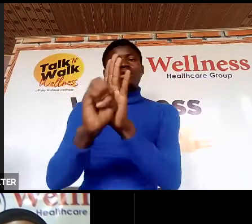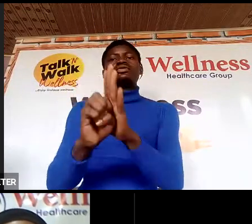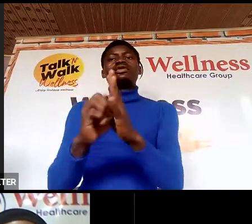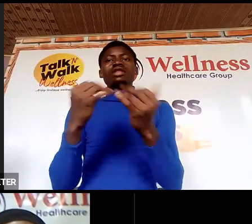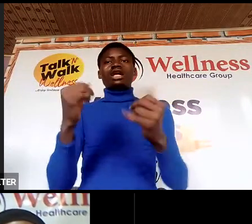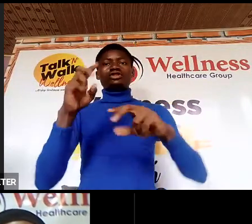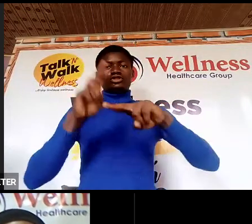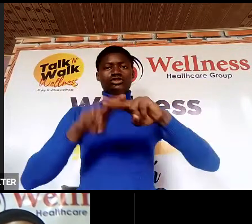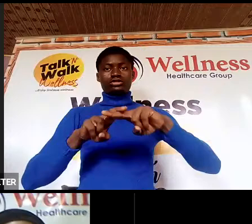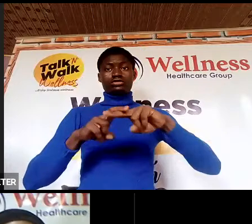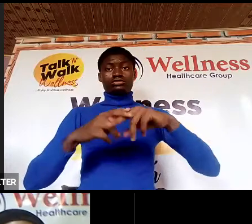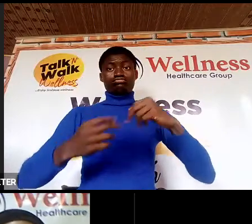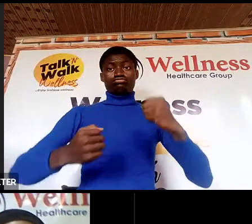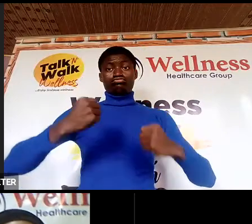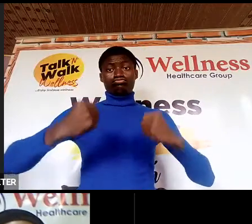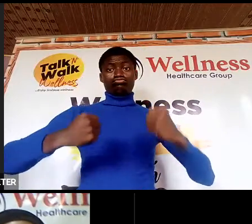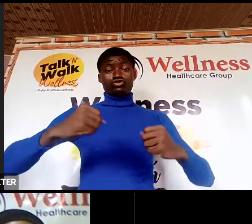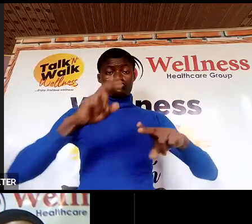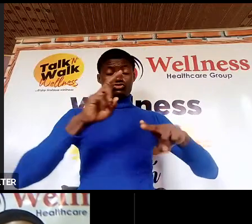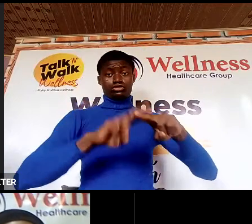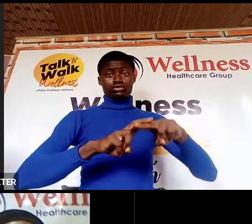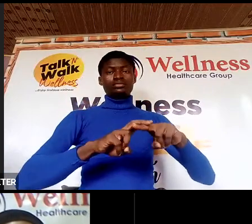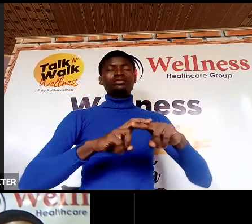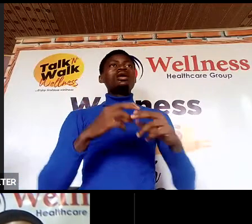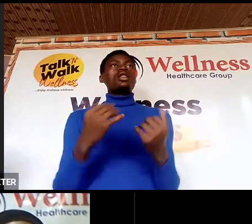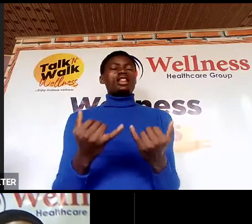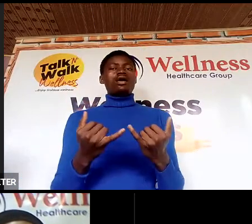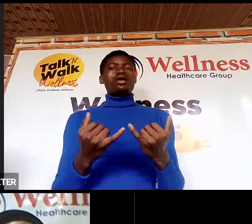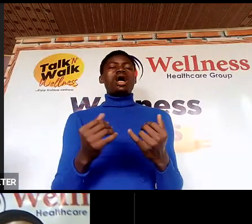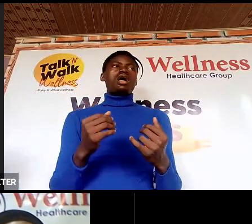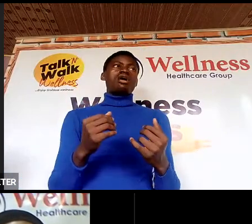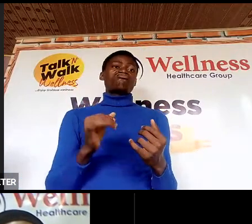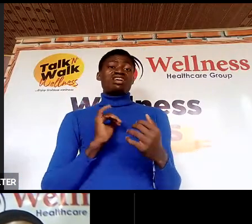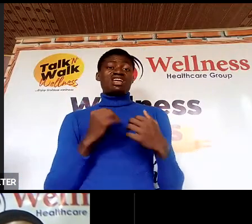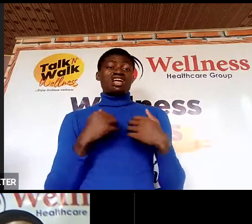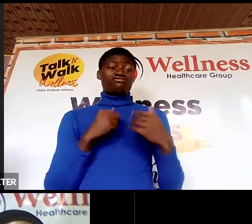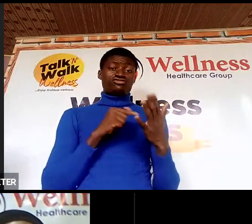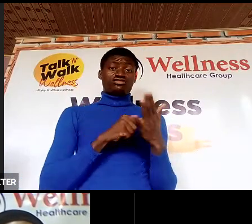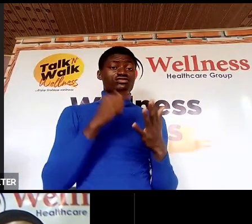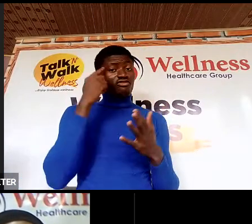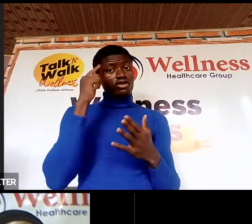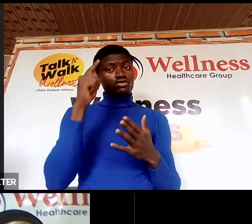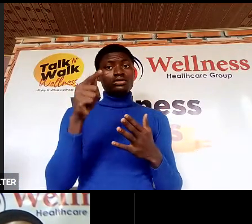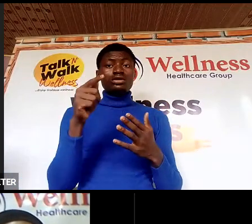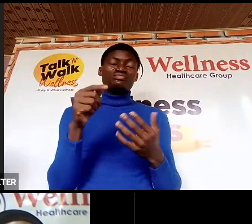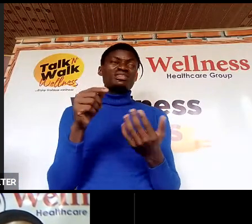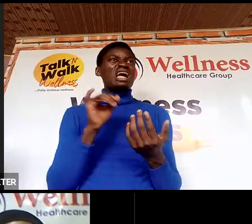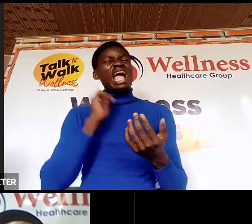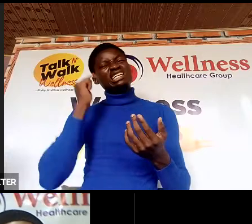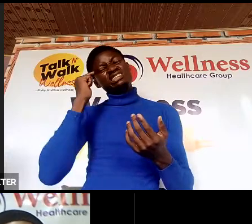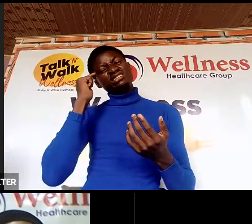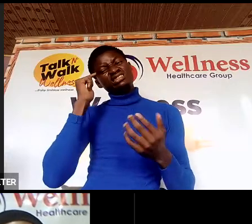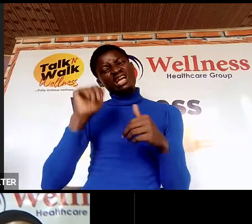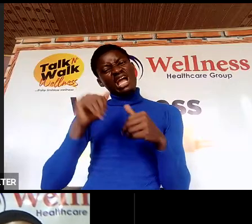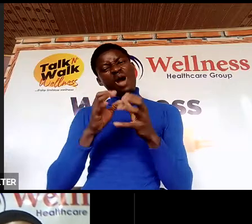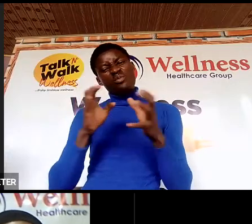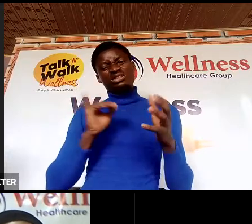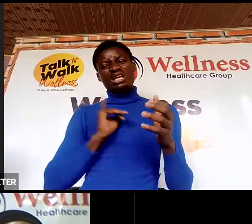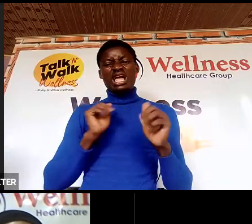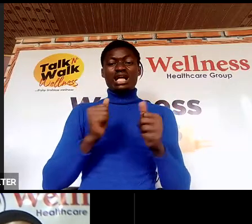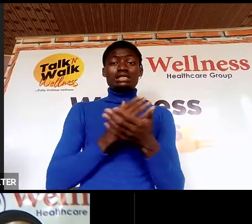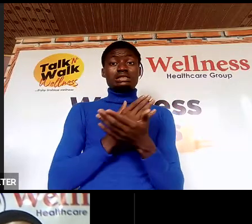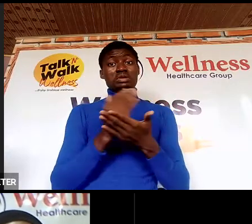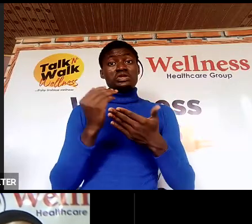this, this is how much I think I can spend on this. This is how much I can spend on this. And if it's possible to even